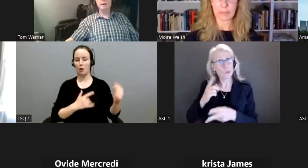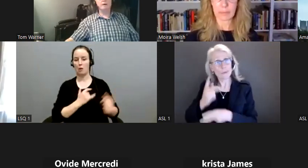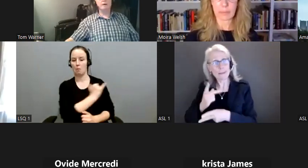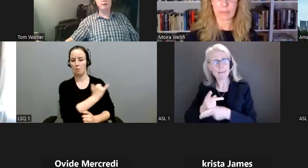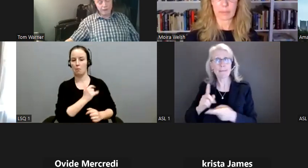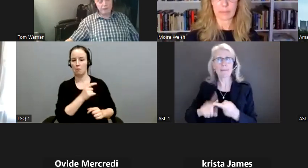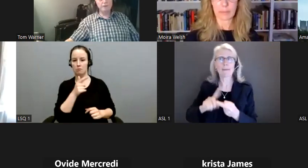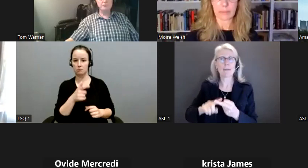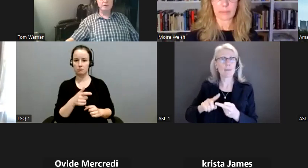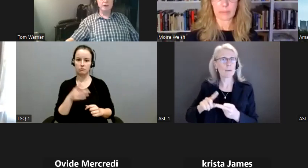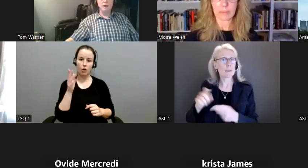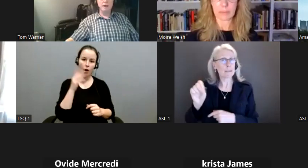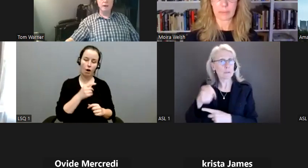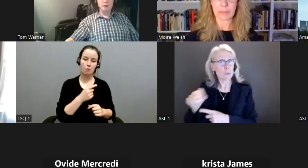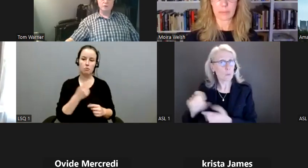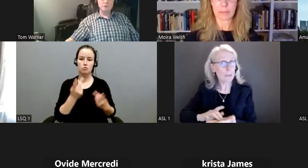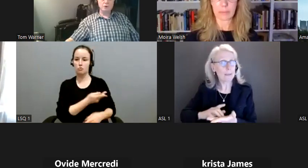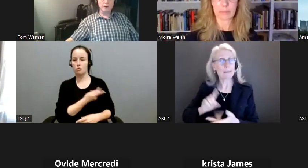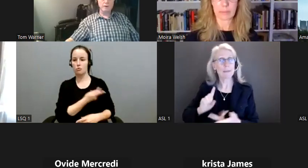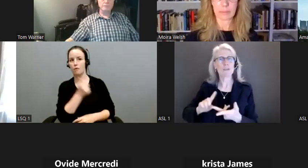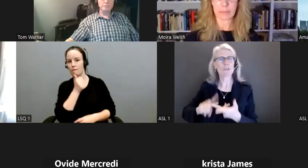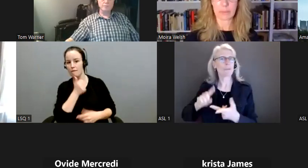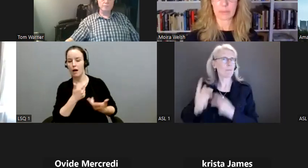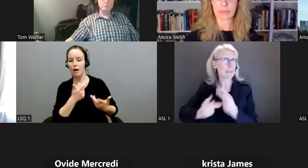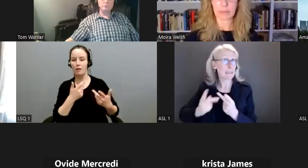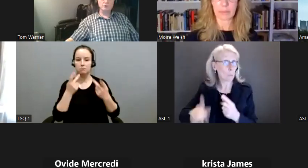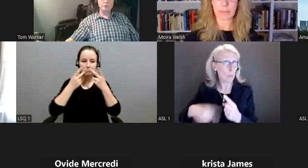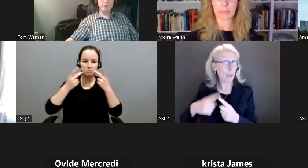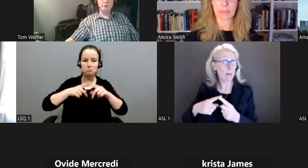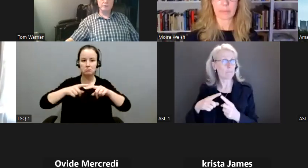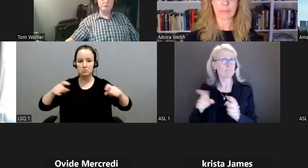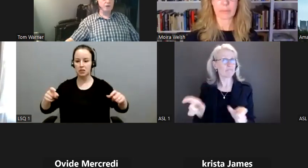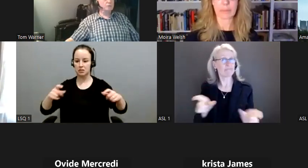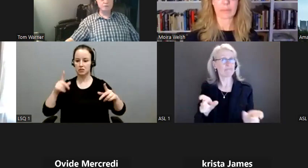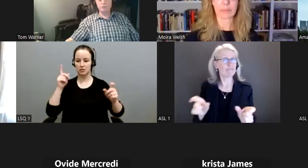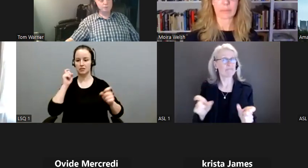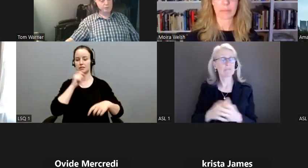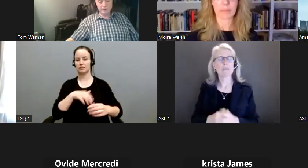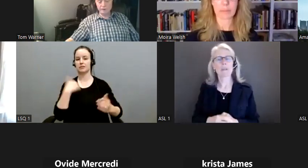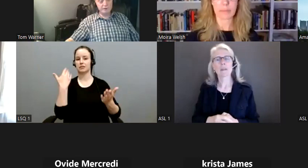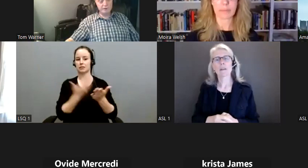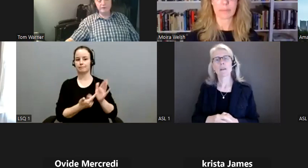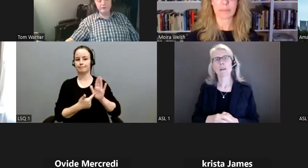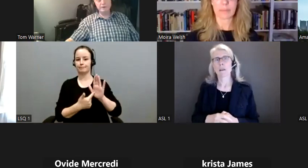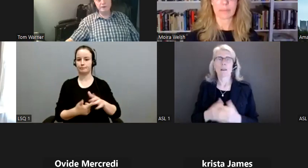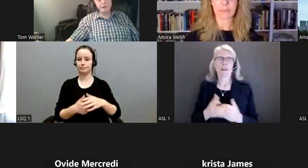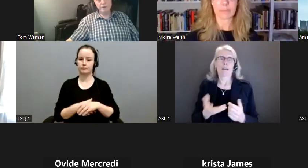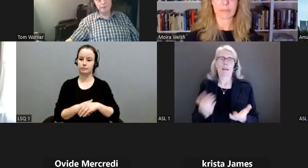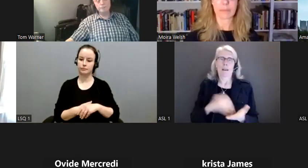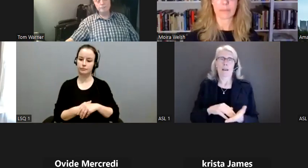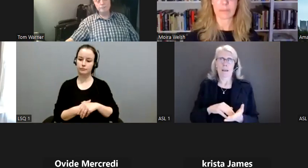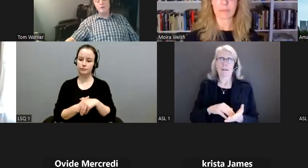visitation and that kind of thing. Also, during that terrible period in the